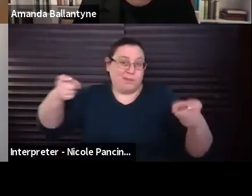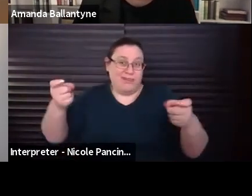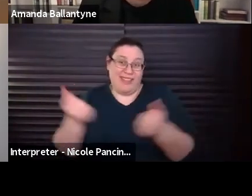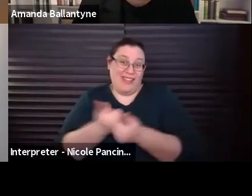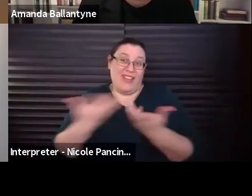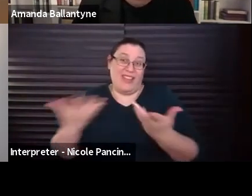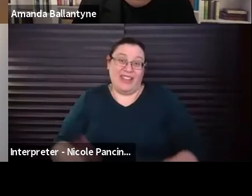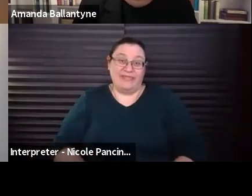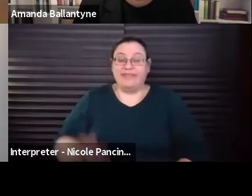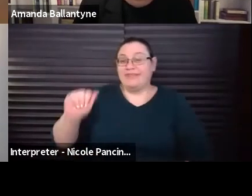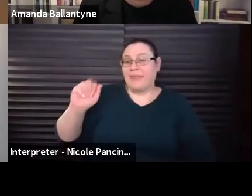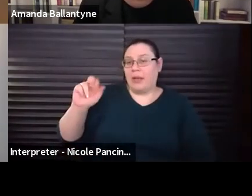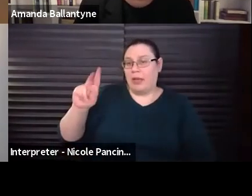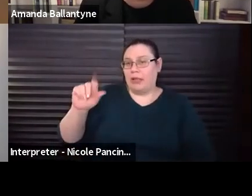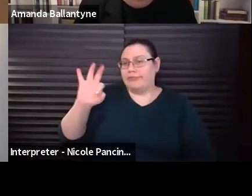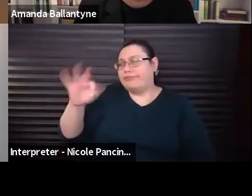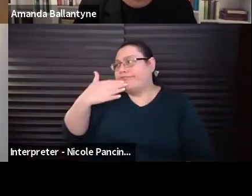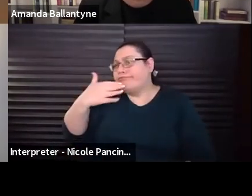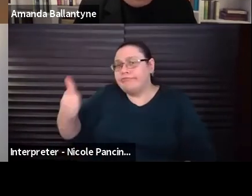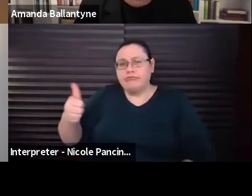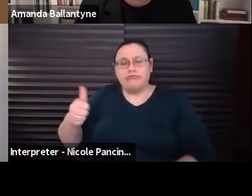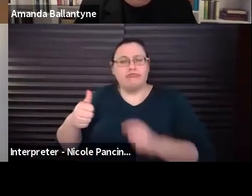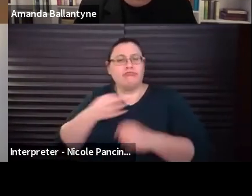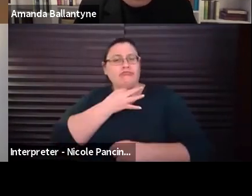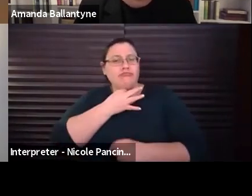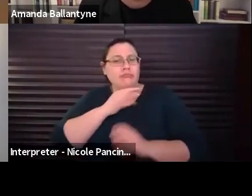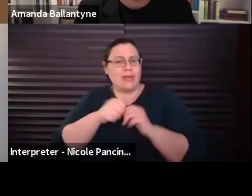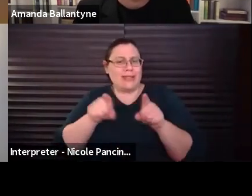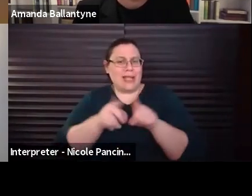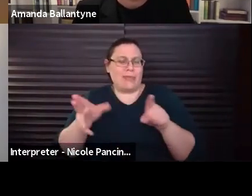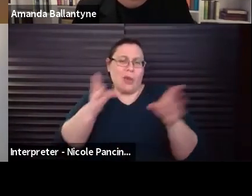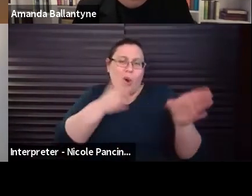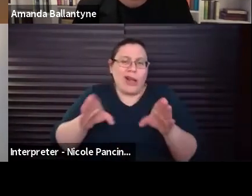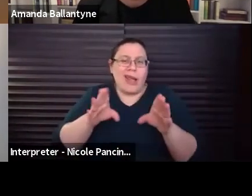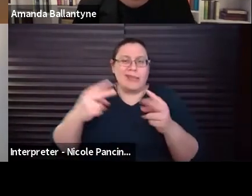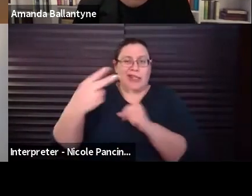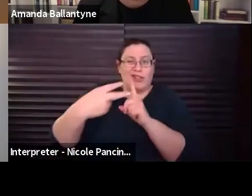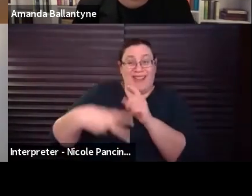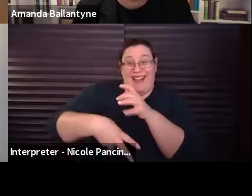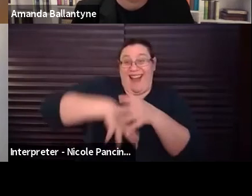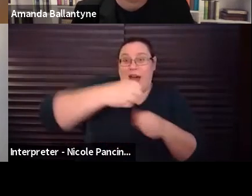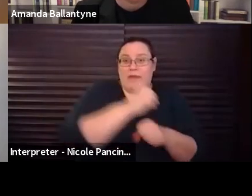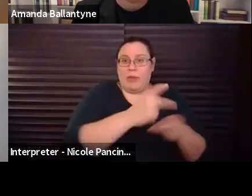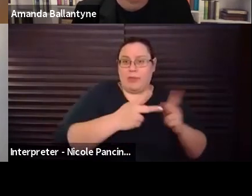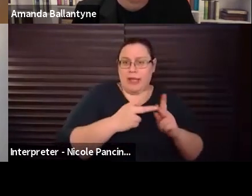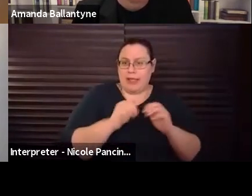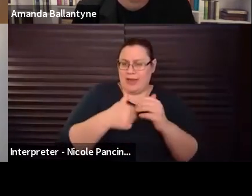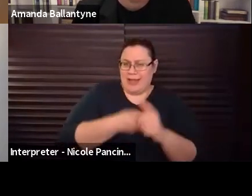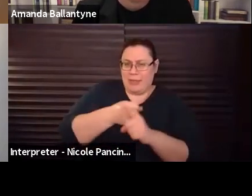Thanks, Michelle. How is the same theme, organizing and surveillance outside of the workplace, impacting your work,